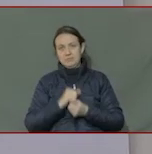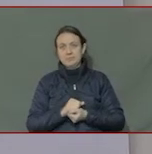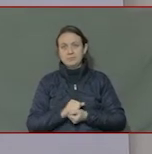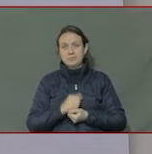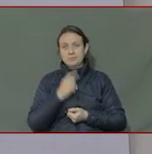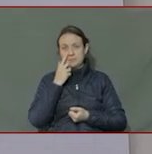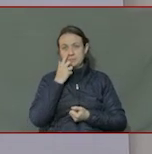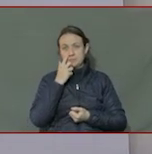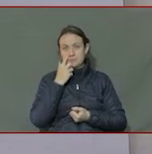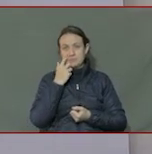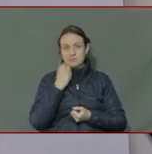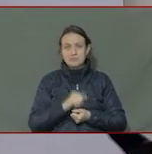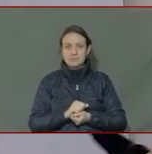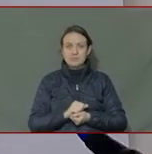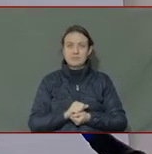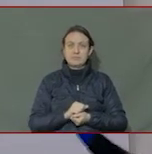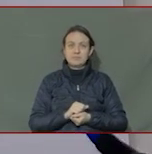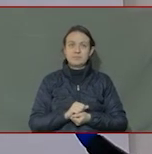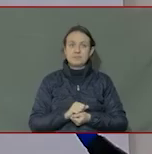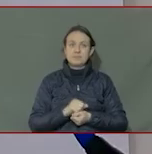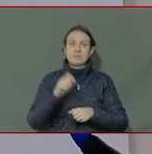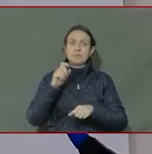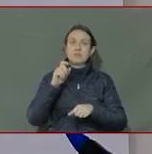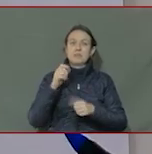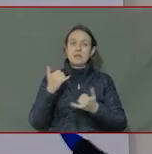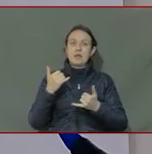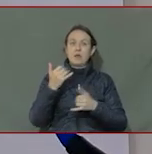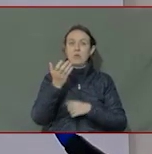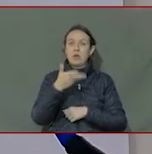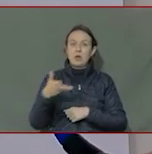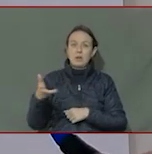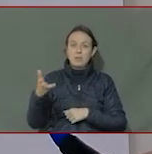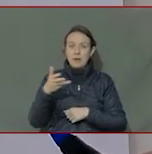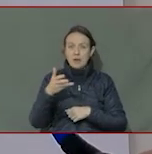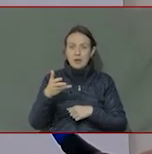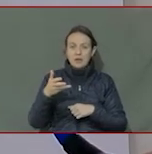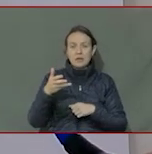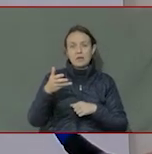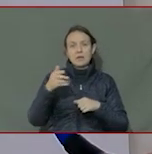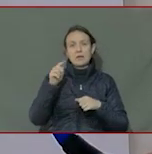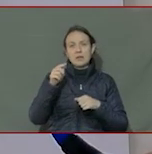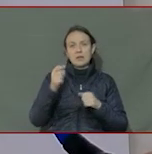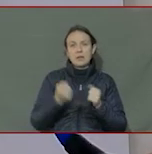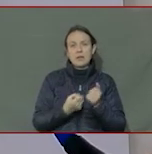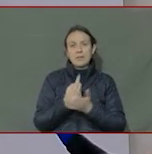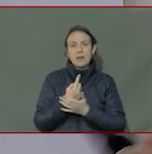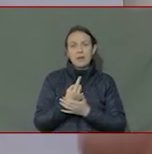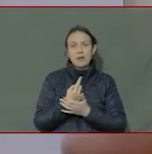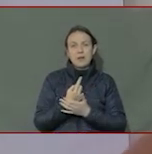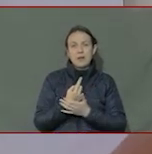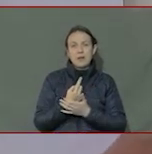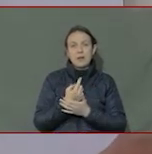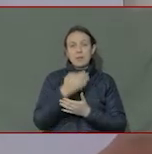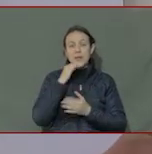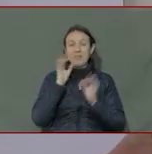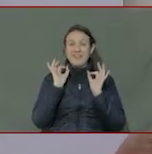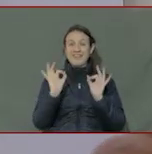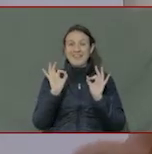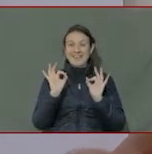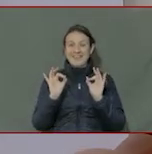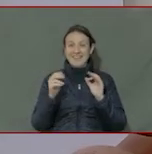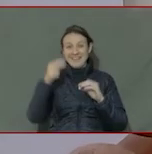o'clock. Then what happened to his blood glucose levels? What is the trend you see there? Did it go perfectly to